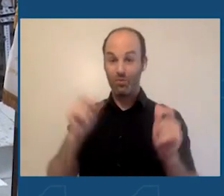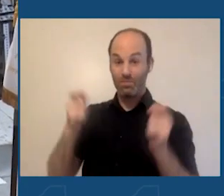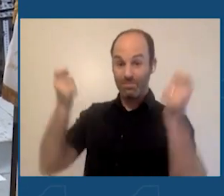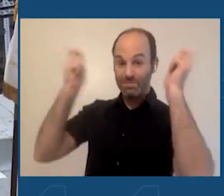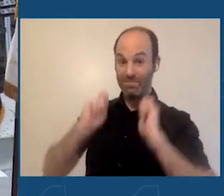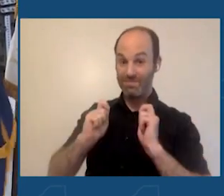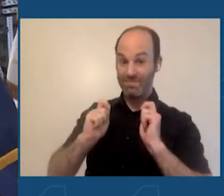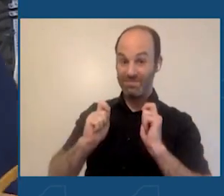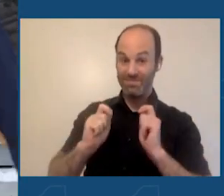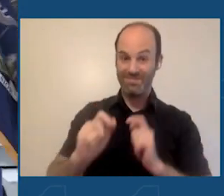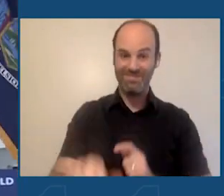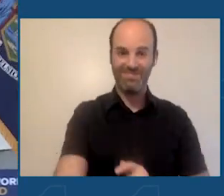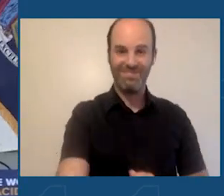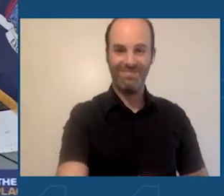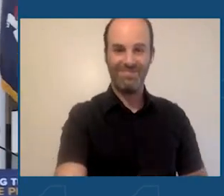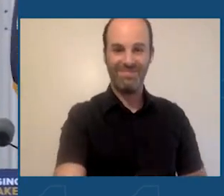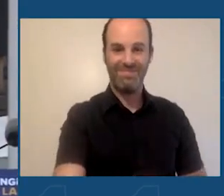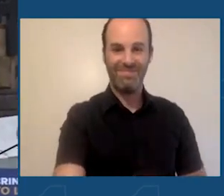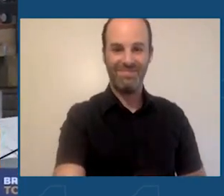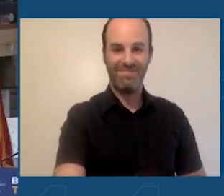Sorry. How about over here?